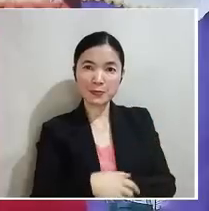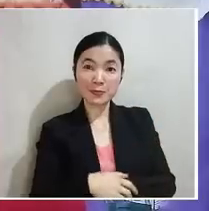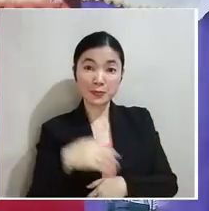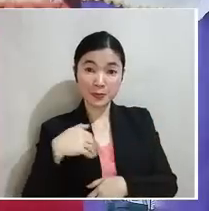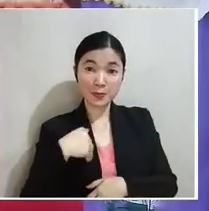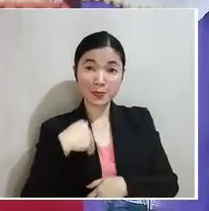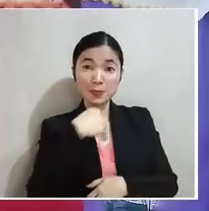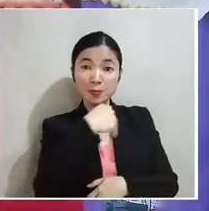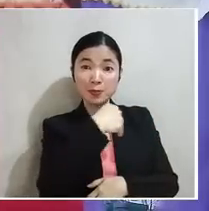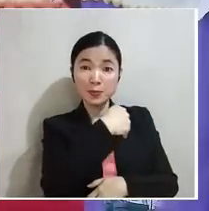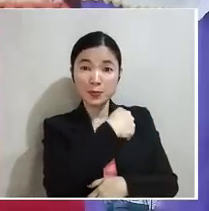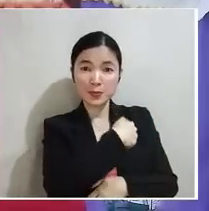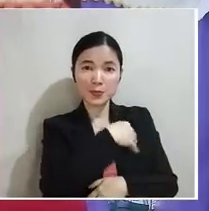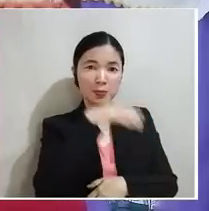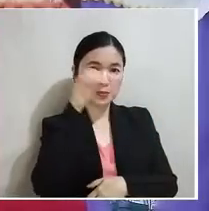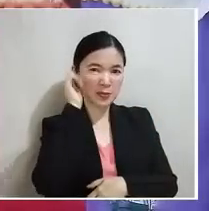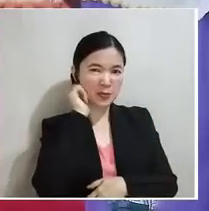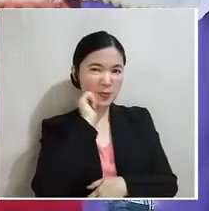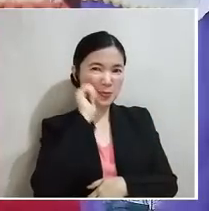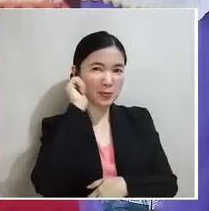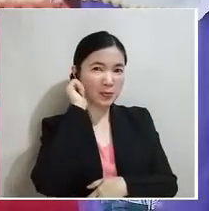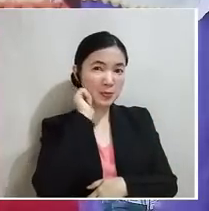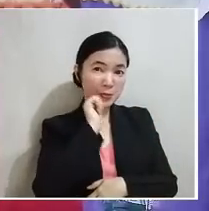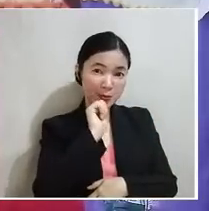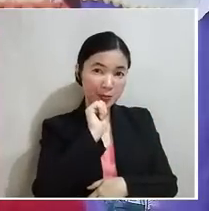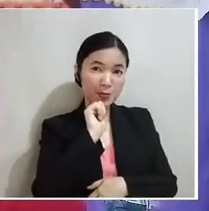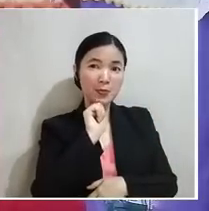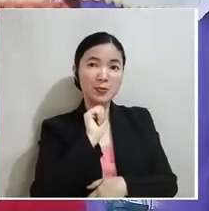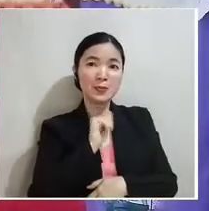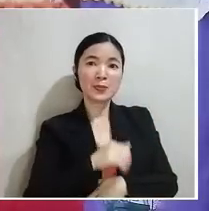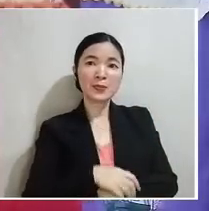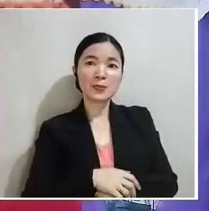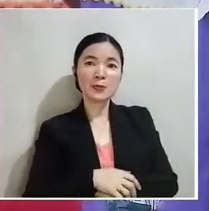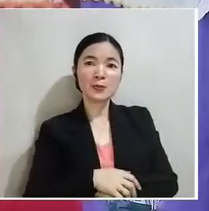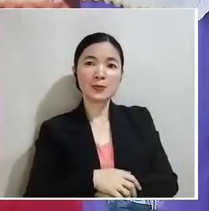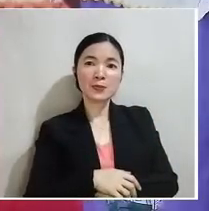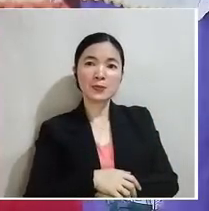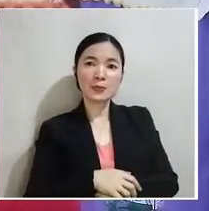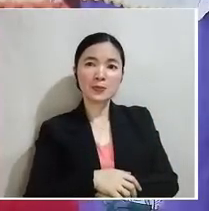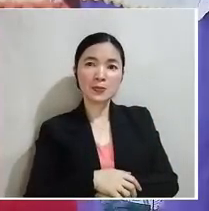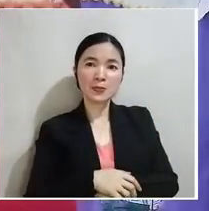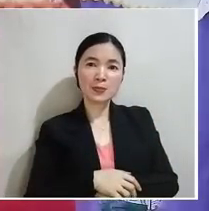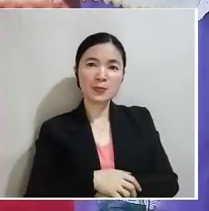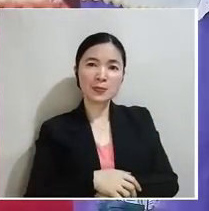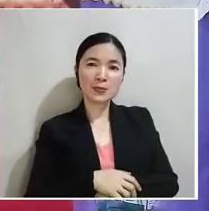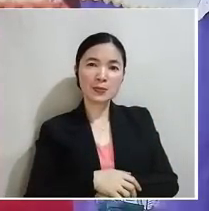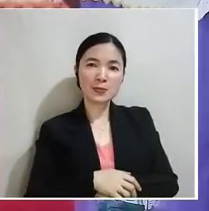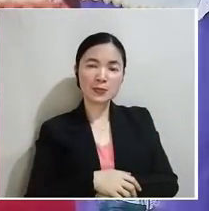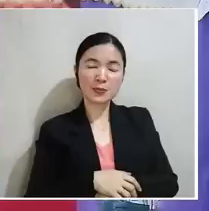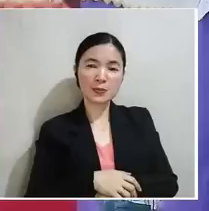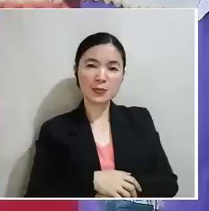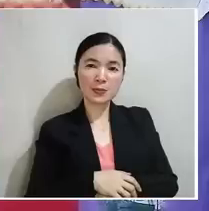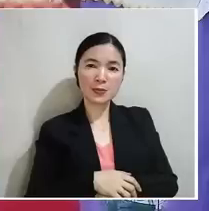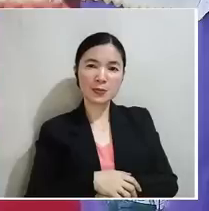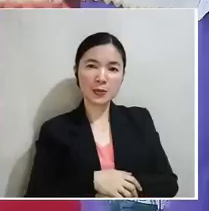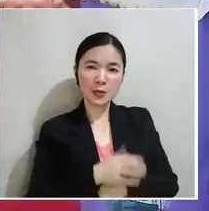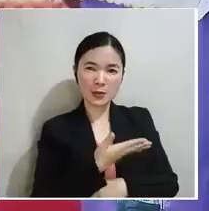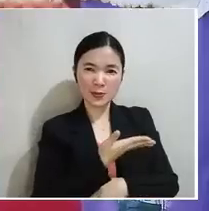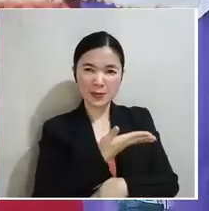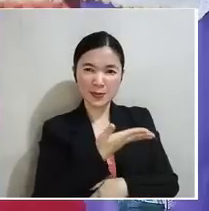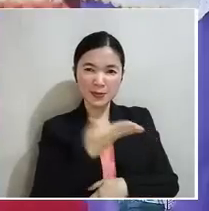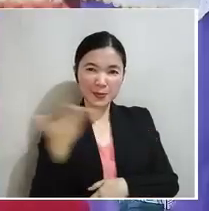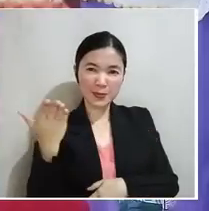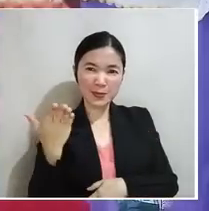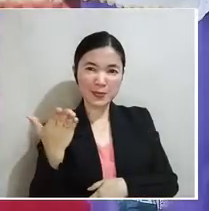openly calling out the powers of the enemy, the powers of the evil